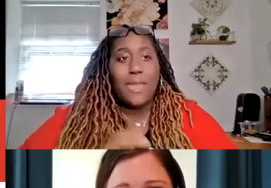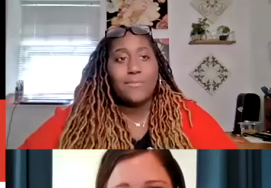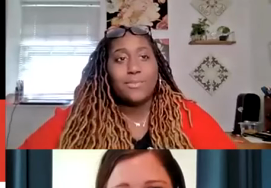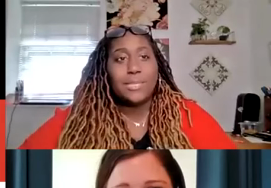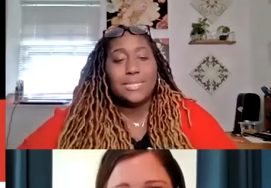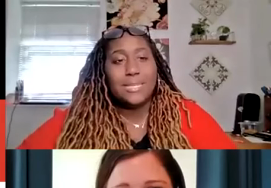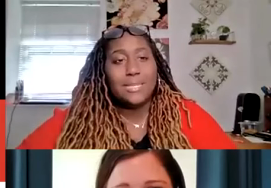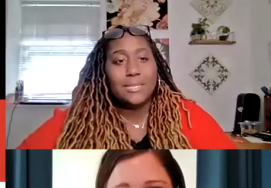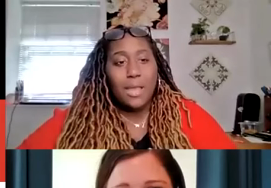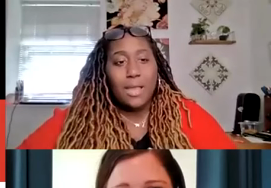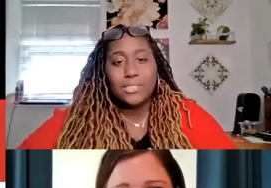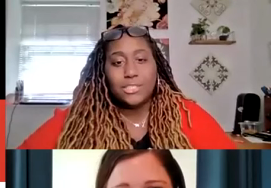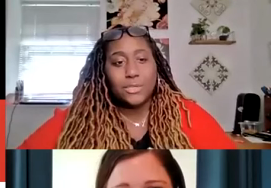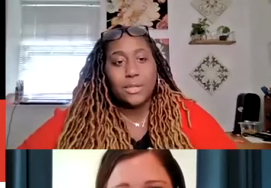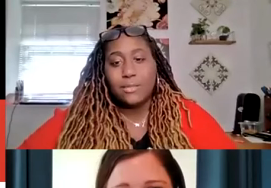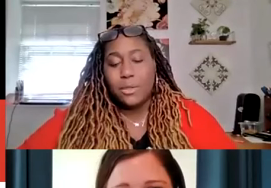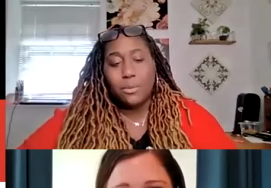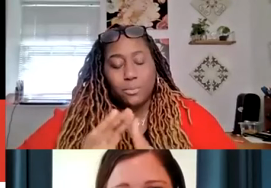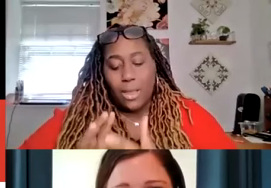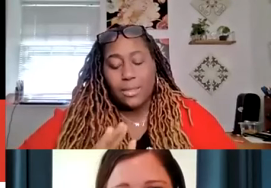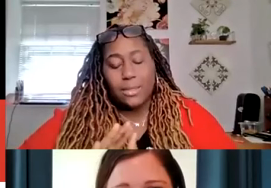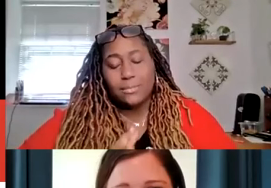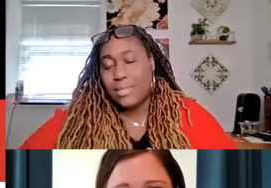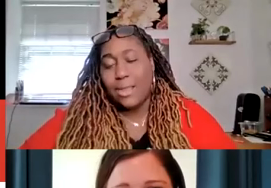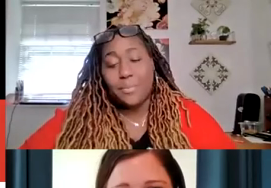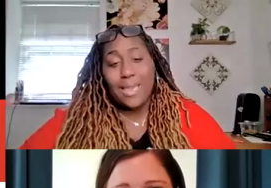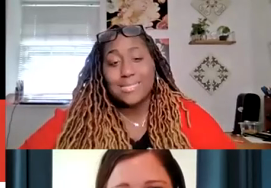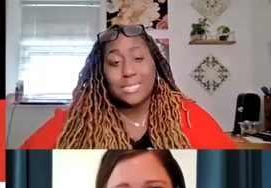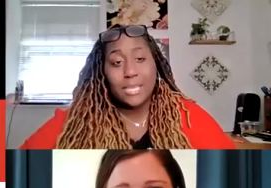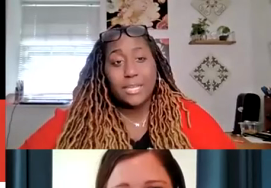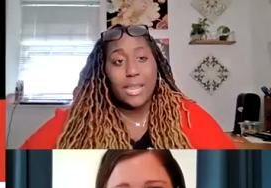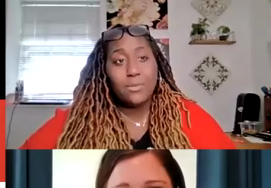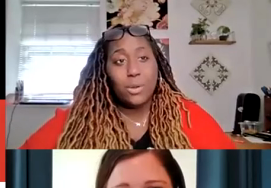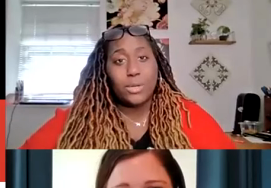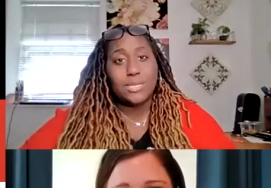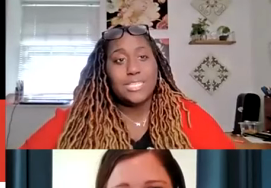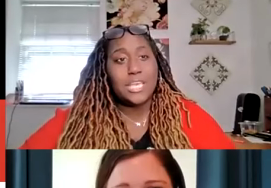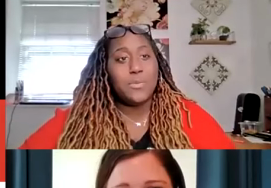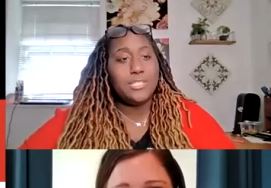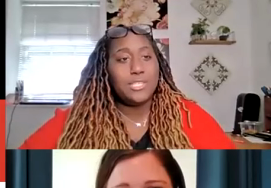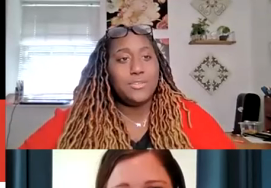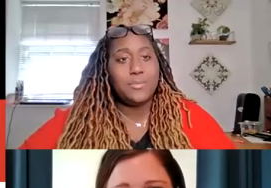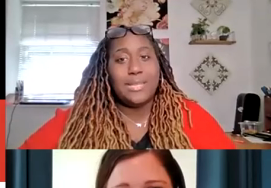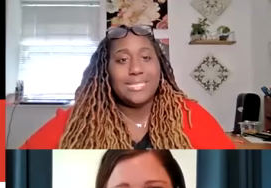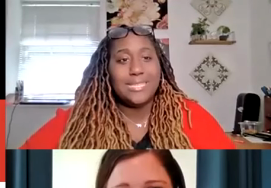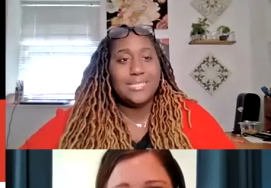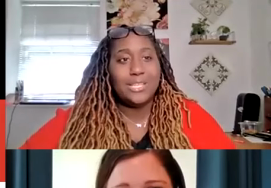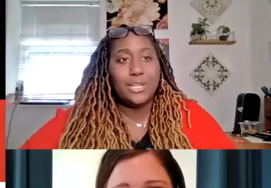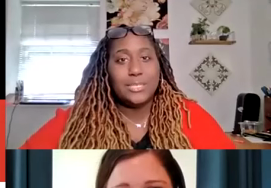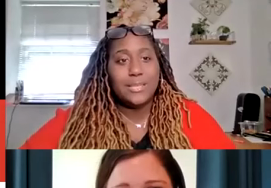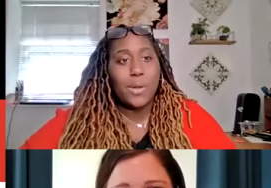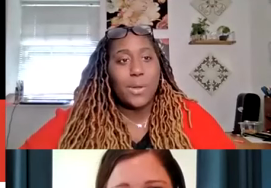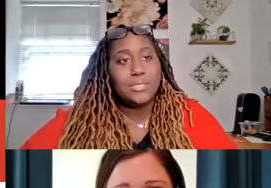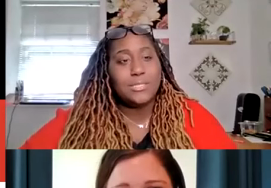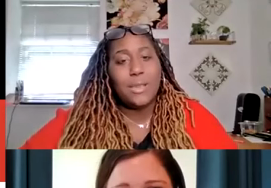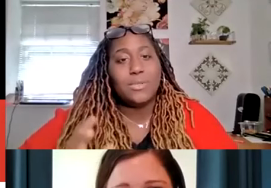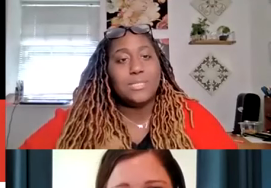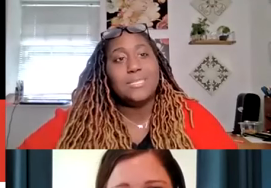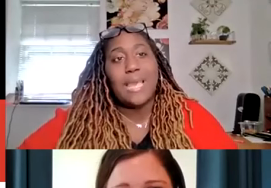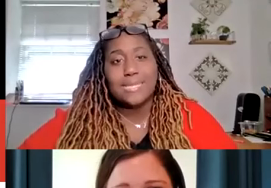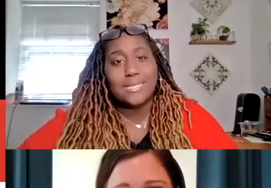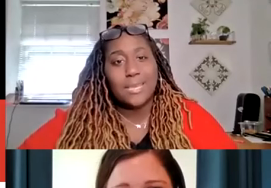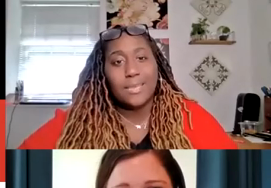sure that they have what they need during, you know, our past year and what we're continuing to do from the lessons learned and the questions